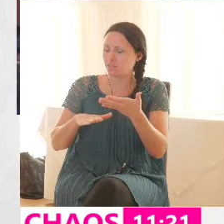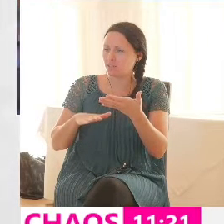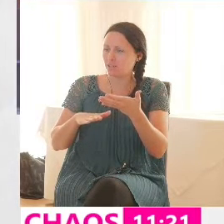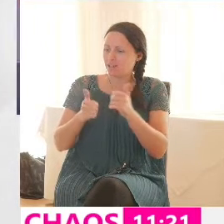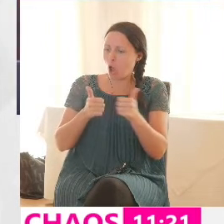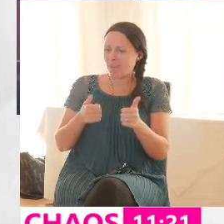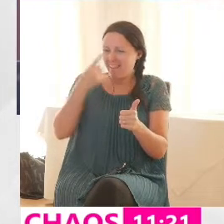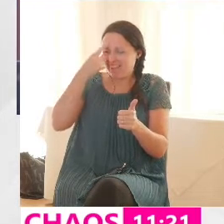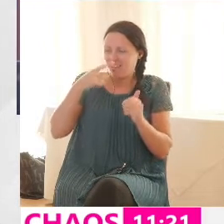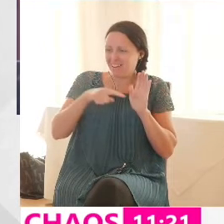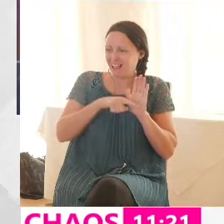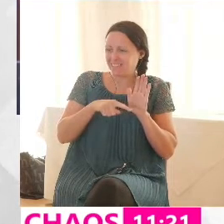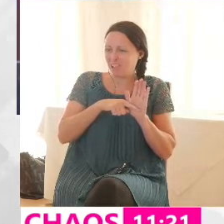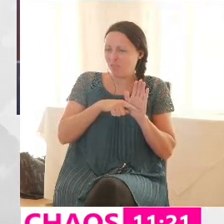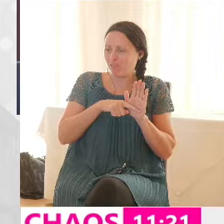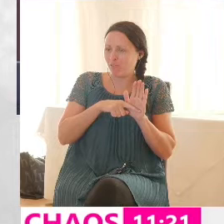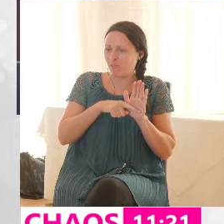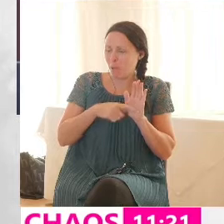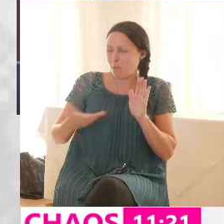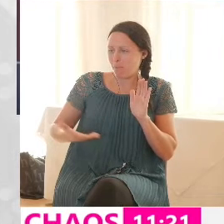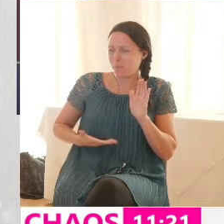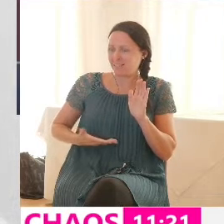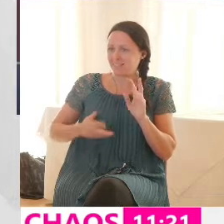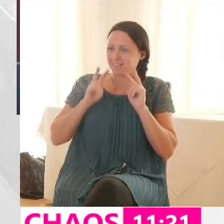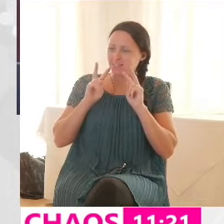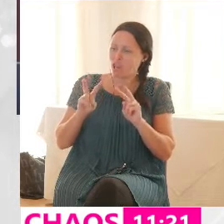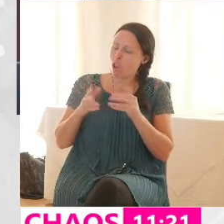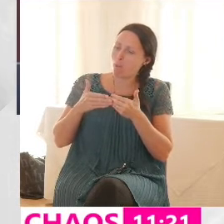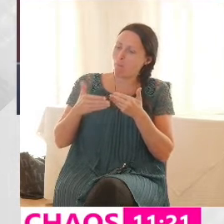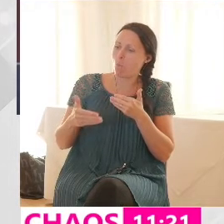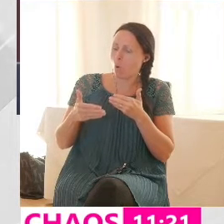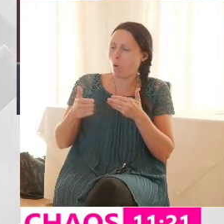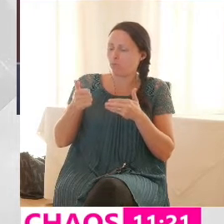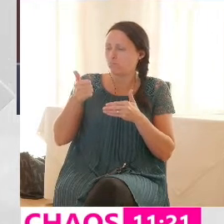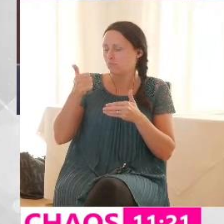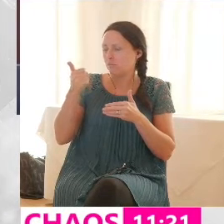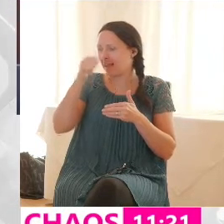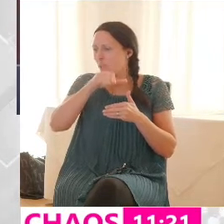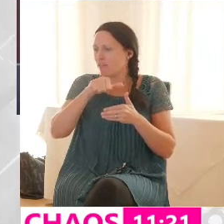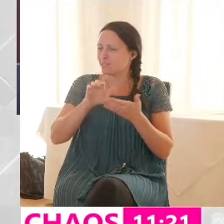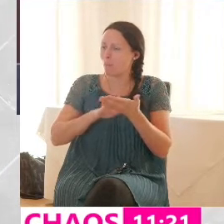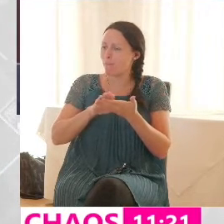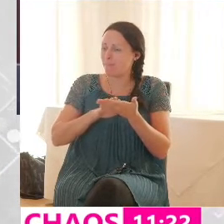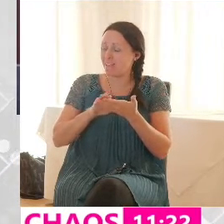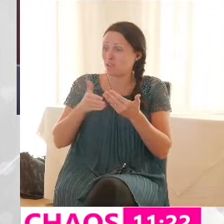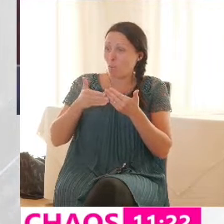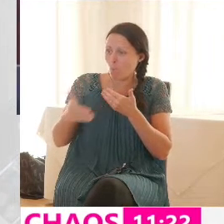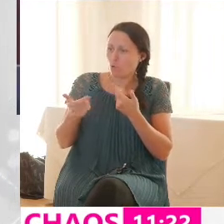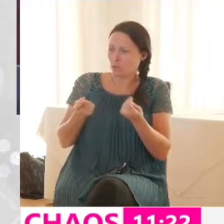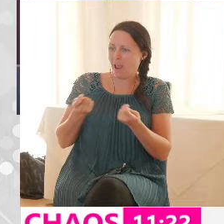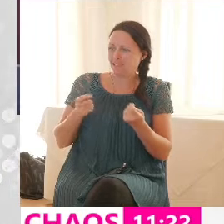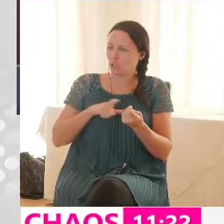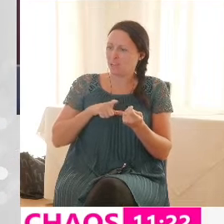because businesses see the more experience as hard to manage, because these people